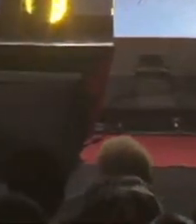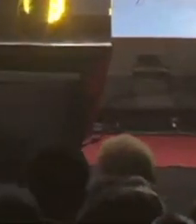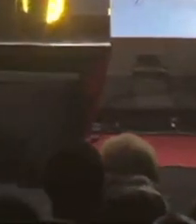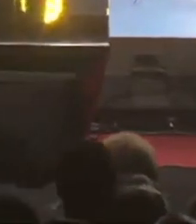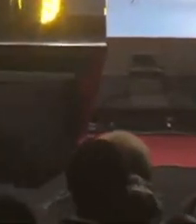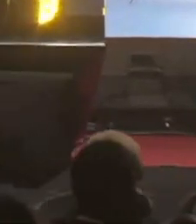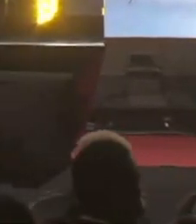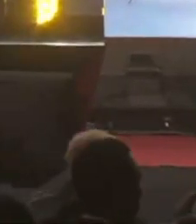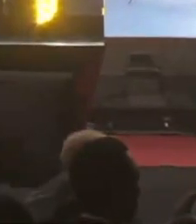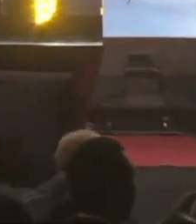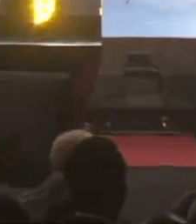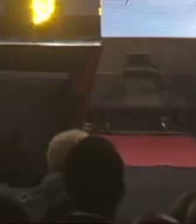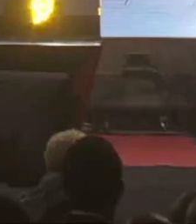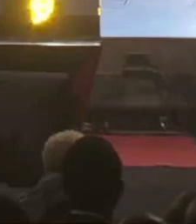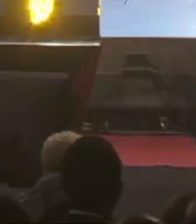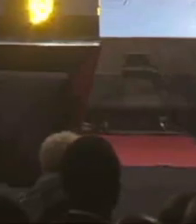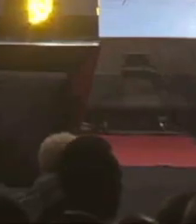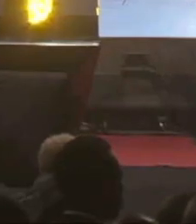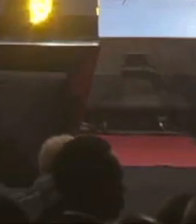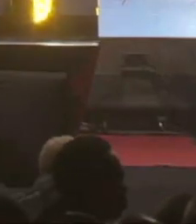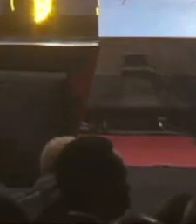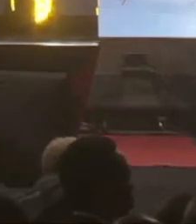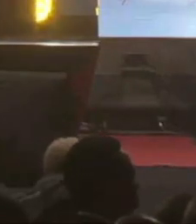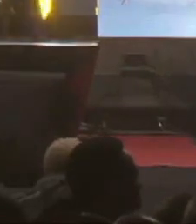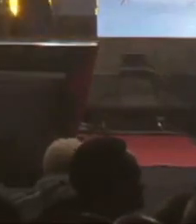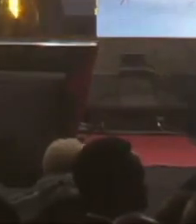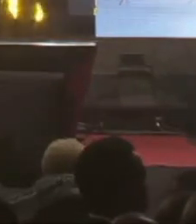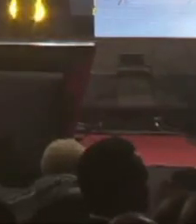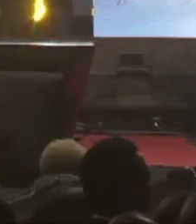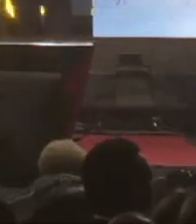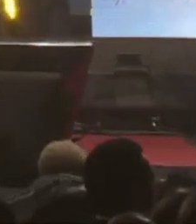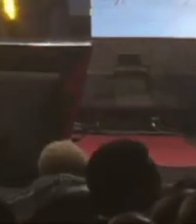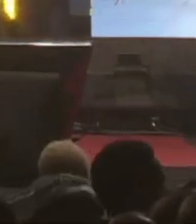that happens, you celebrate the Lord, and then